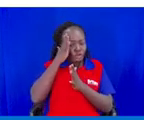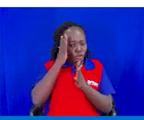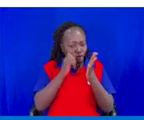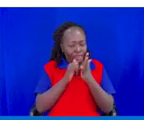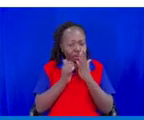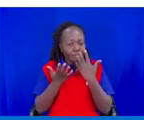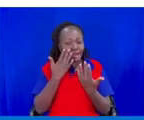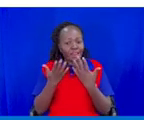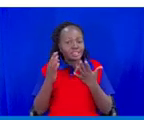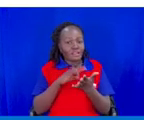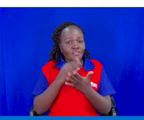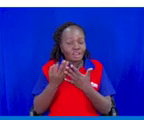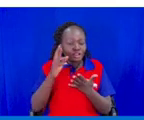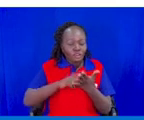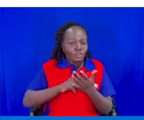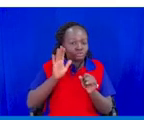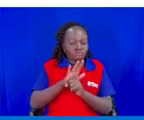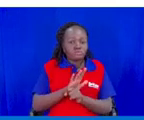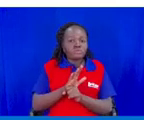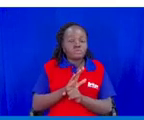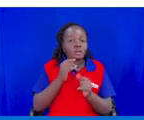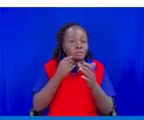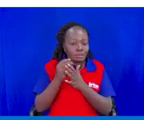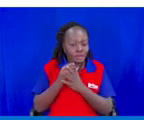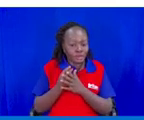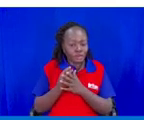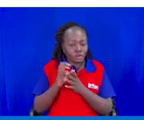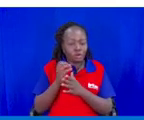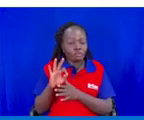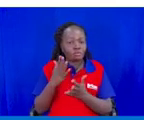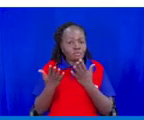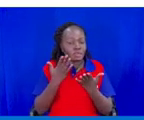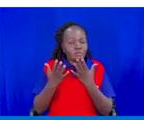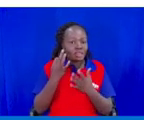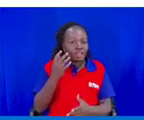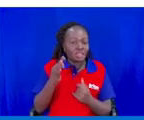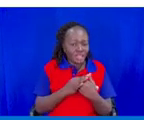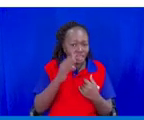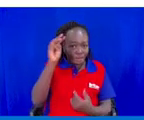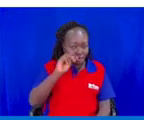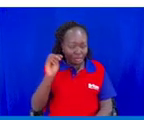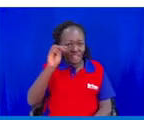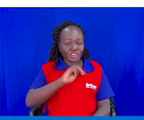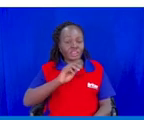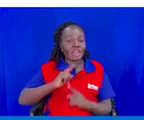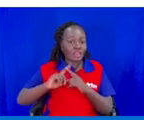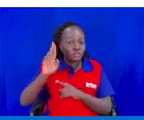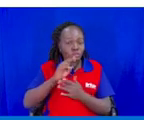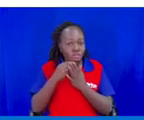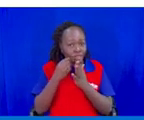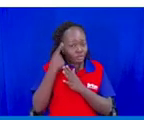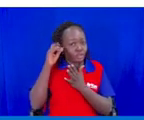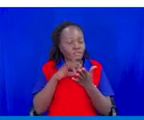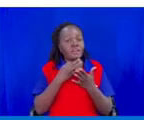fund recorded a total income of about 38 million. Expenses of the fund were close